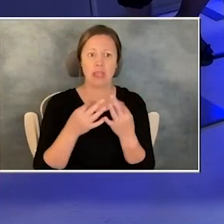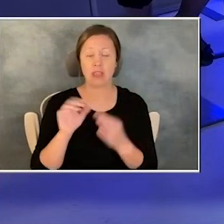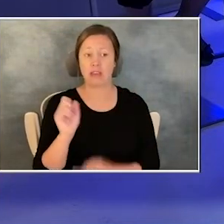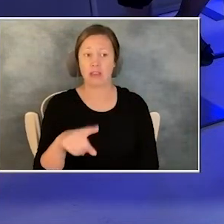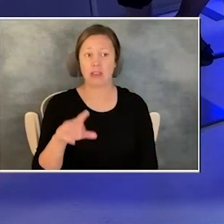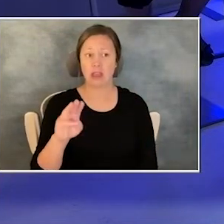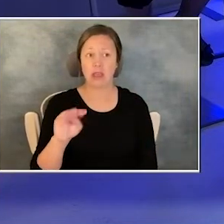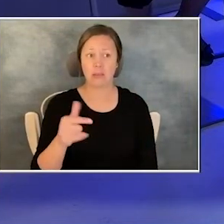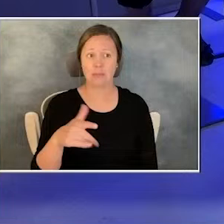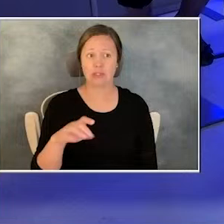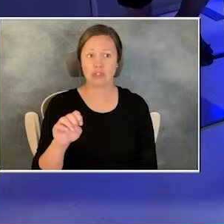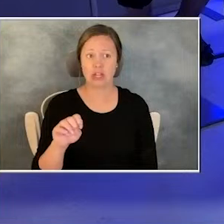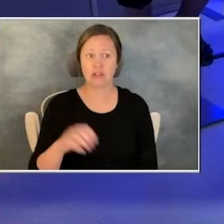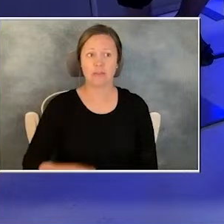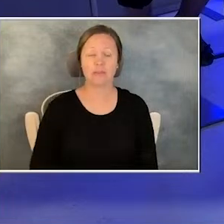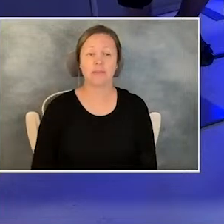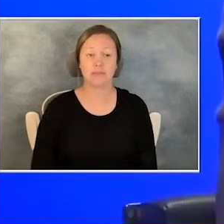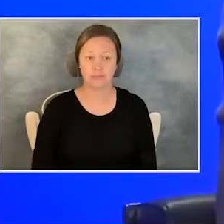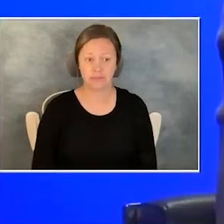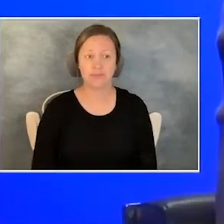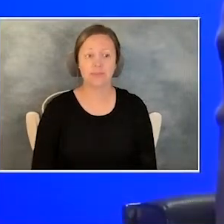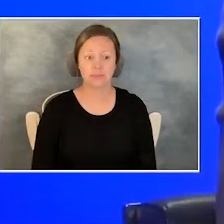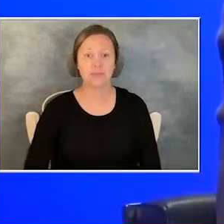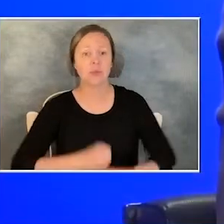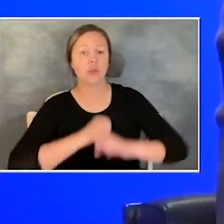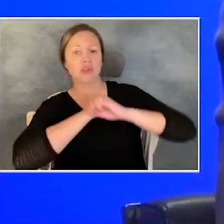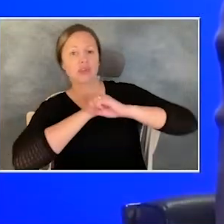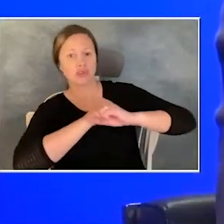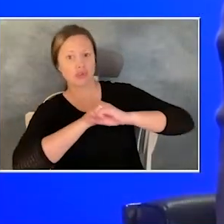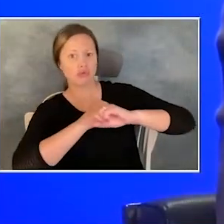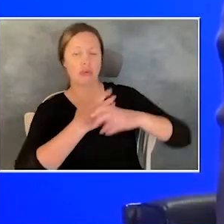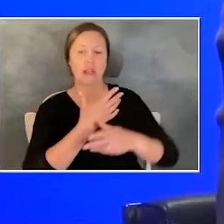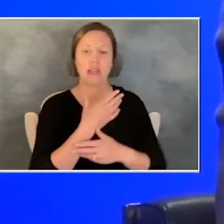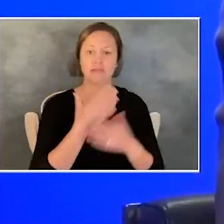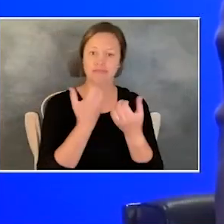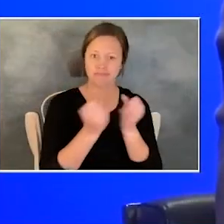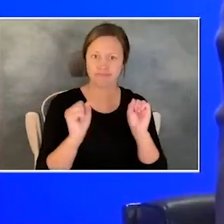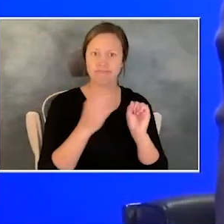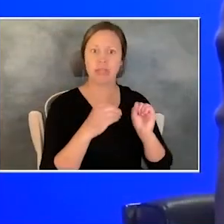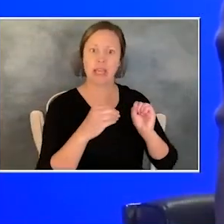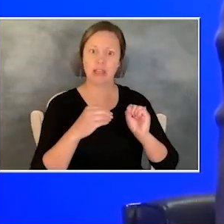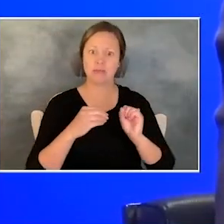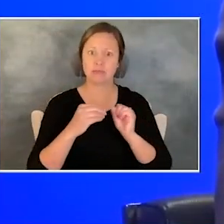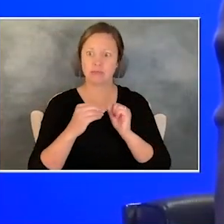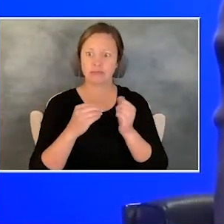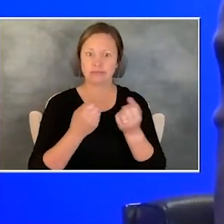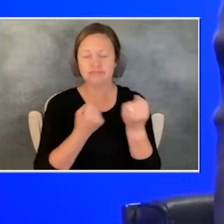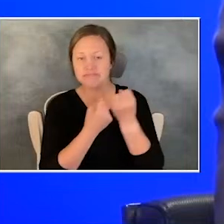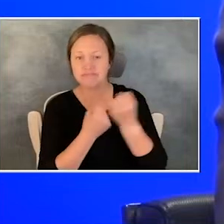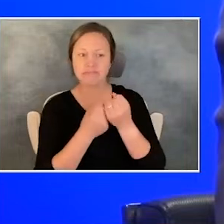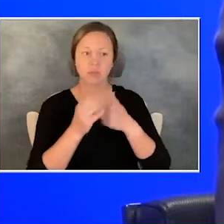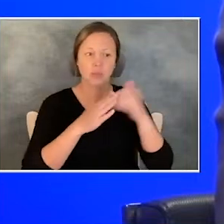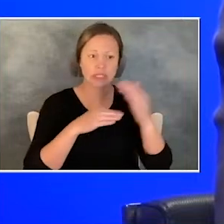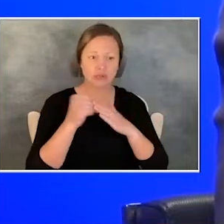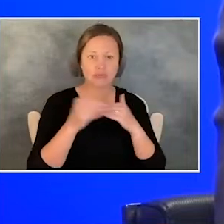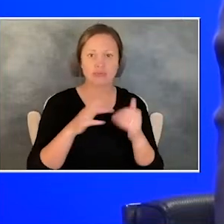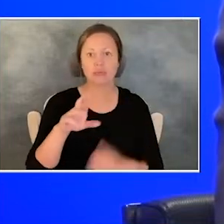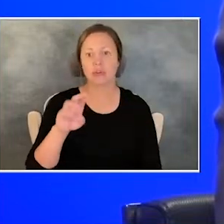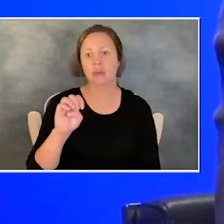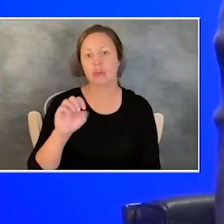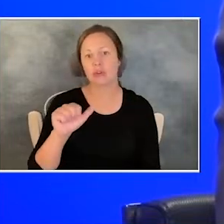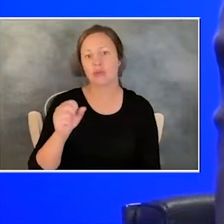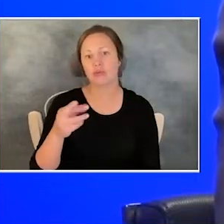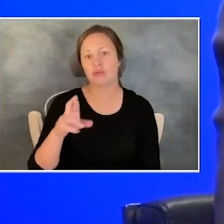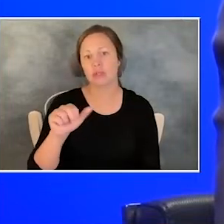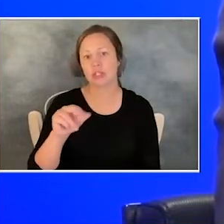You know, security and reassurance are the most important thing. So creating an environment where there's